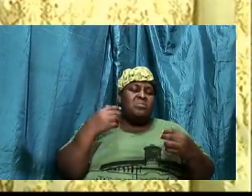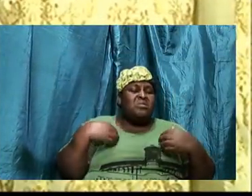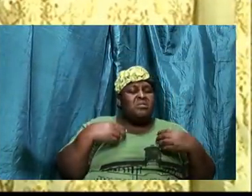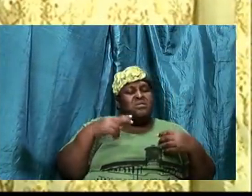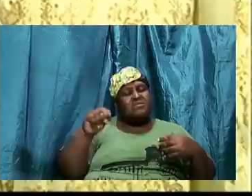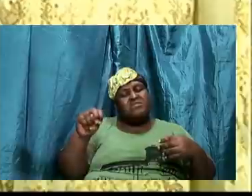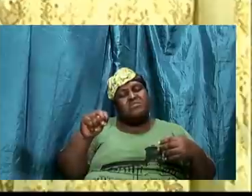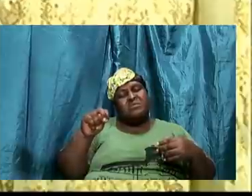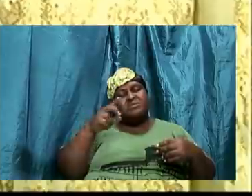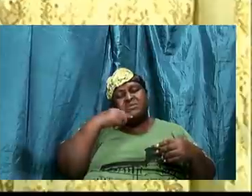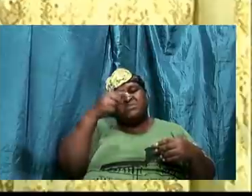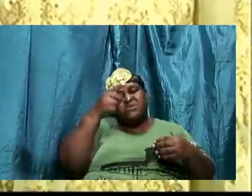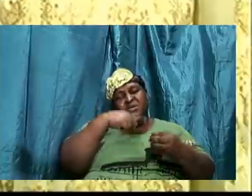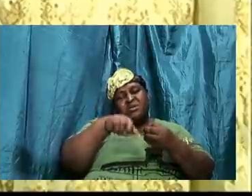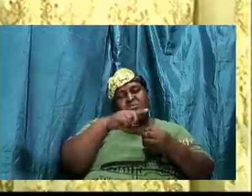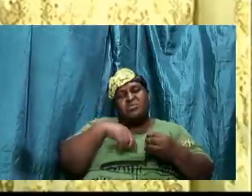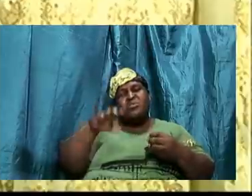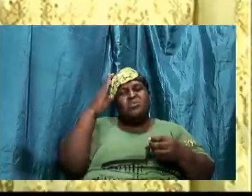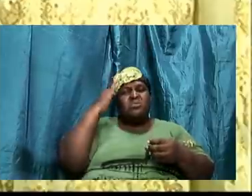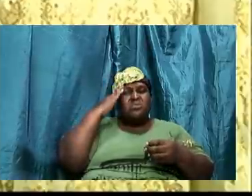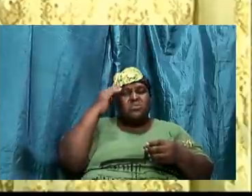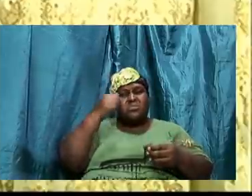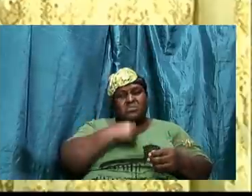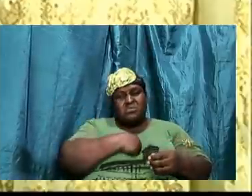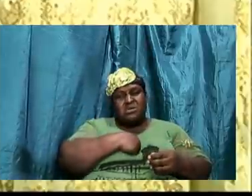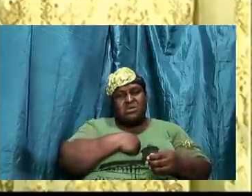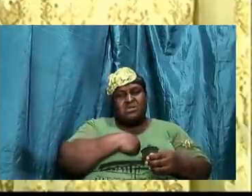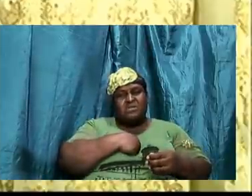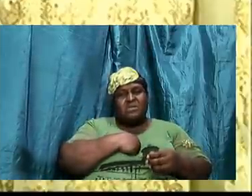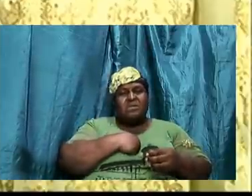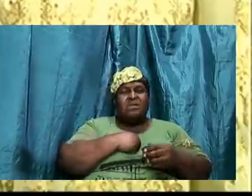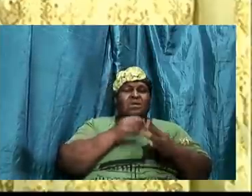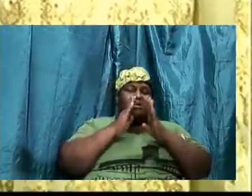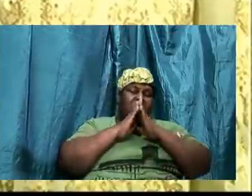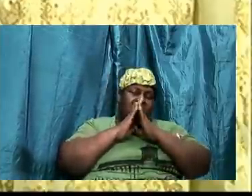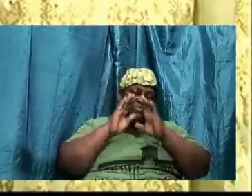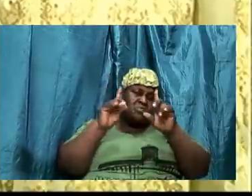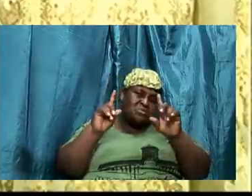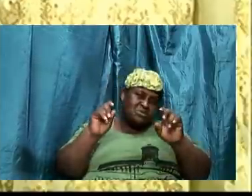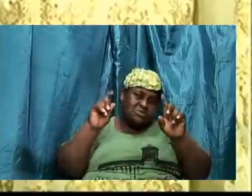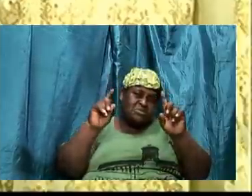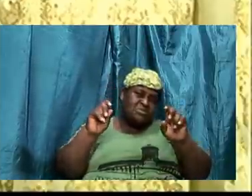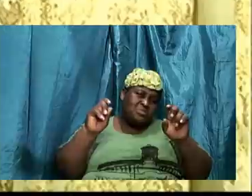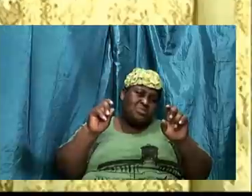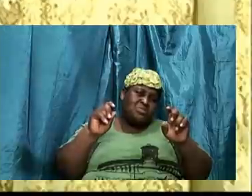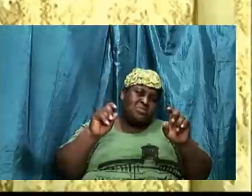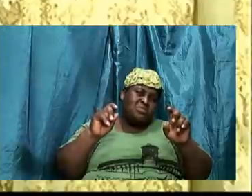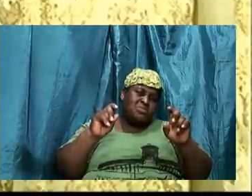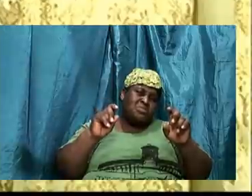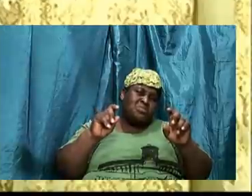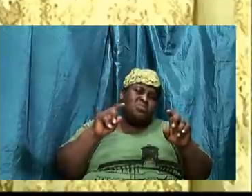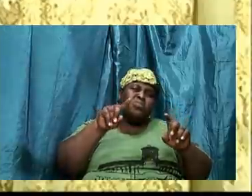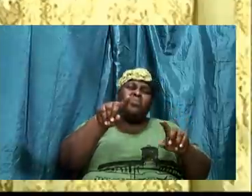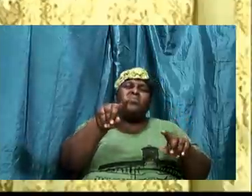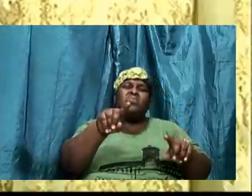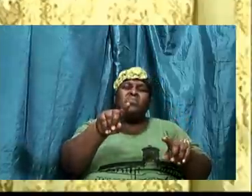knowing ourselves, and we have been asking the question, who do you say that I